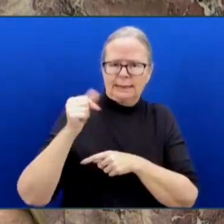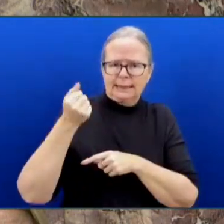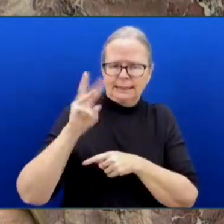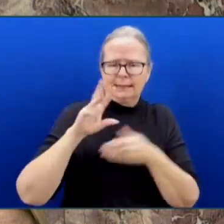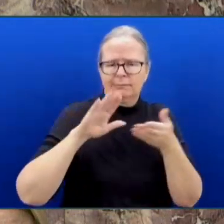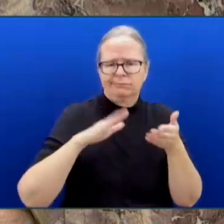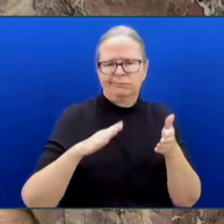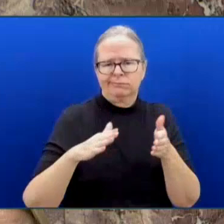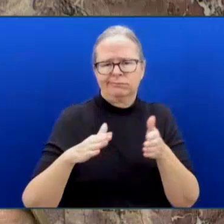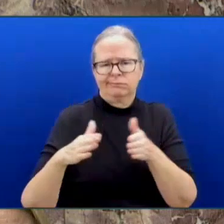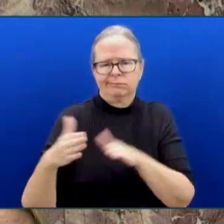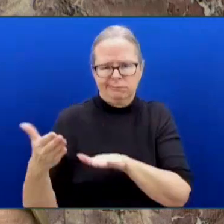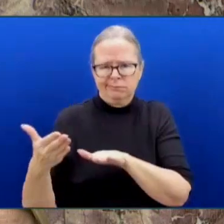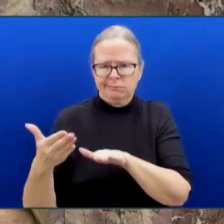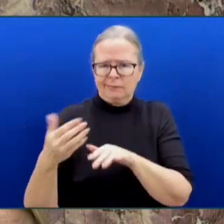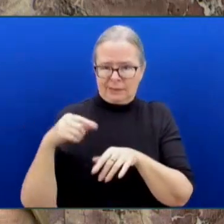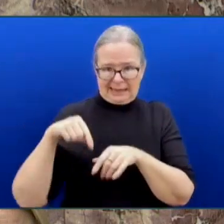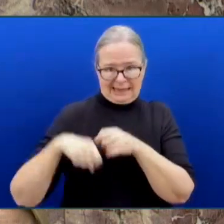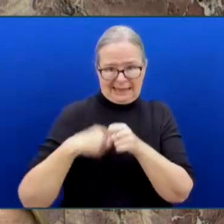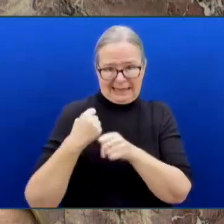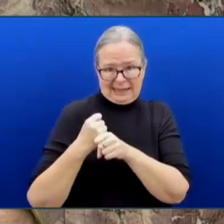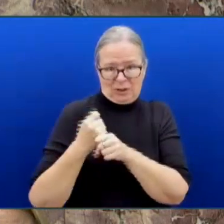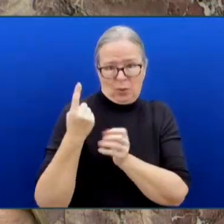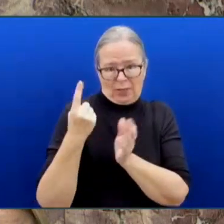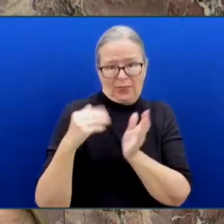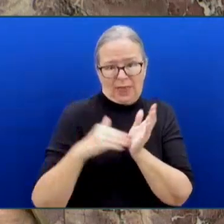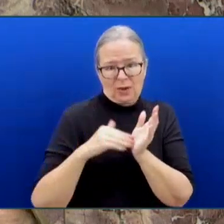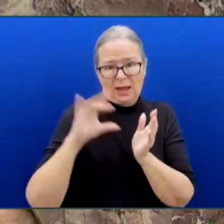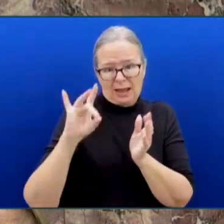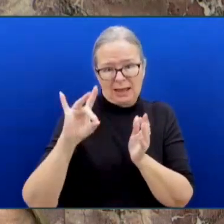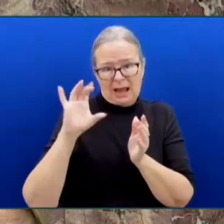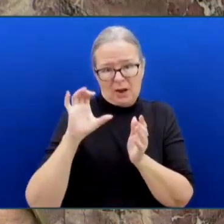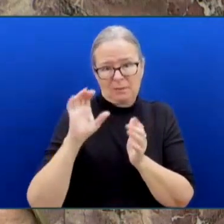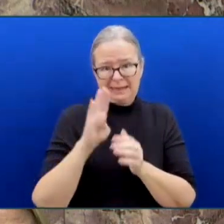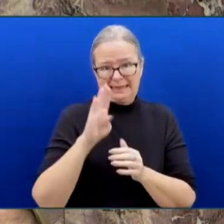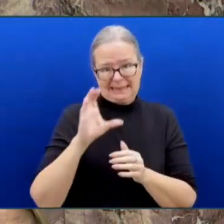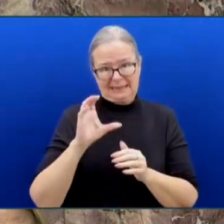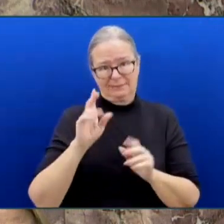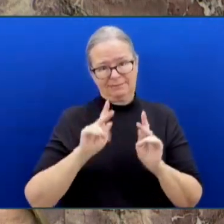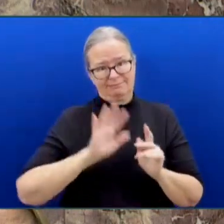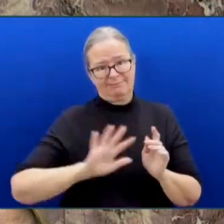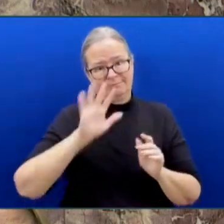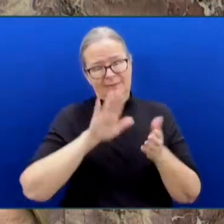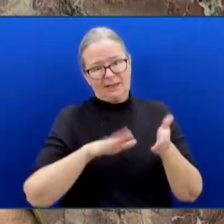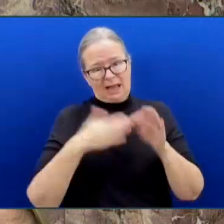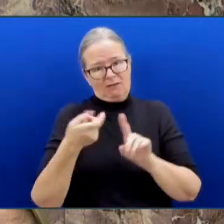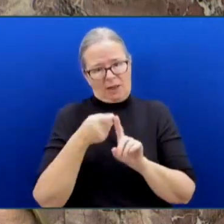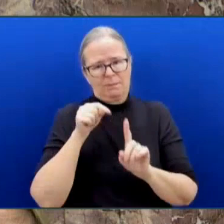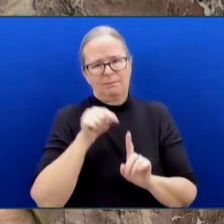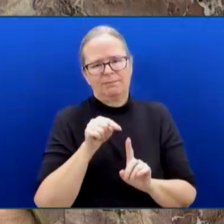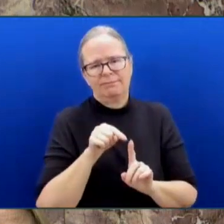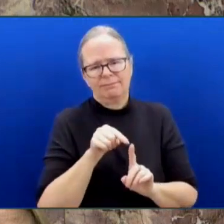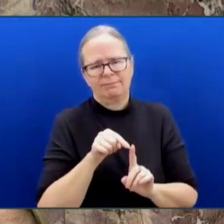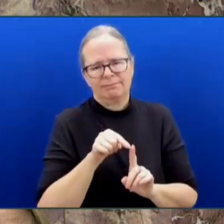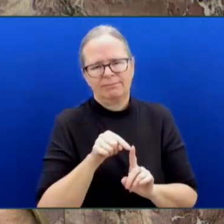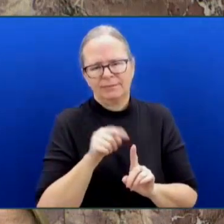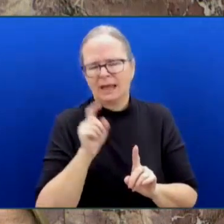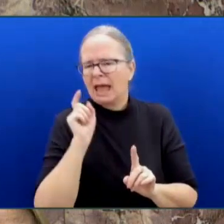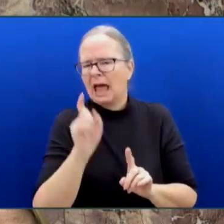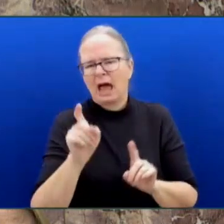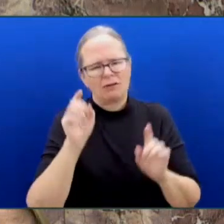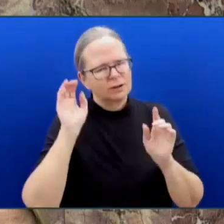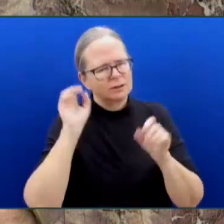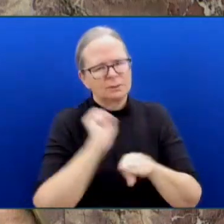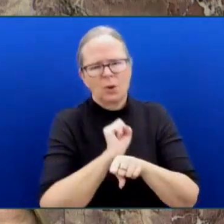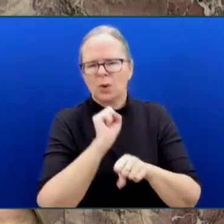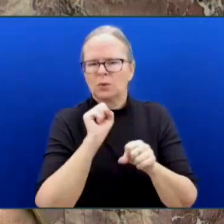year, is that we have to work across the entire continuum. We have to work very hard to ensure that we are keeping people alive while we are